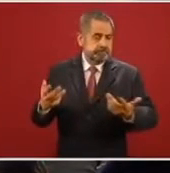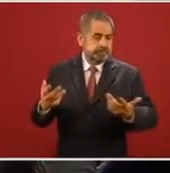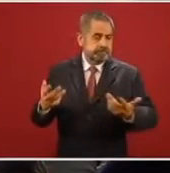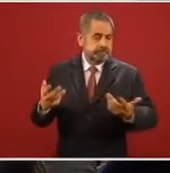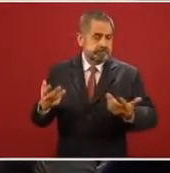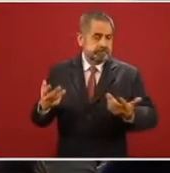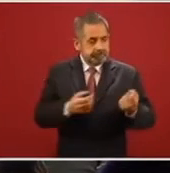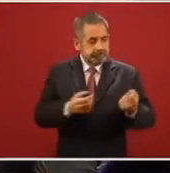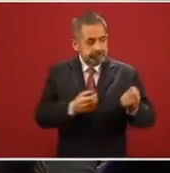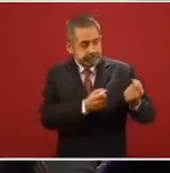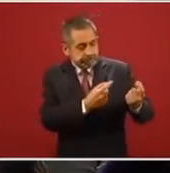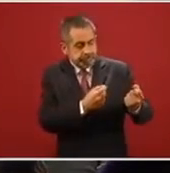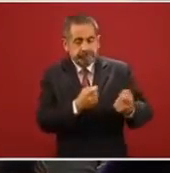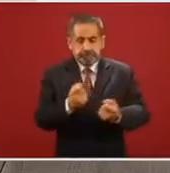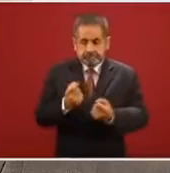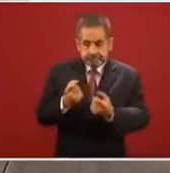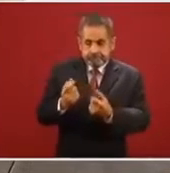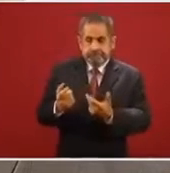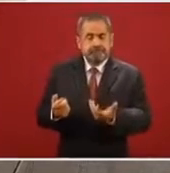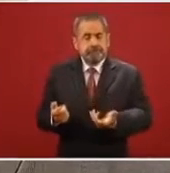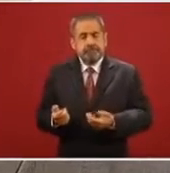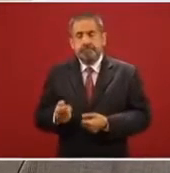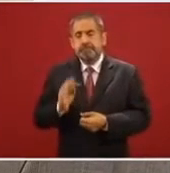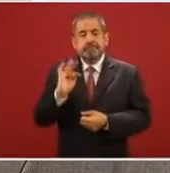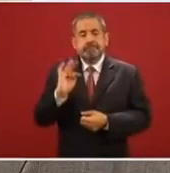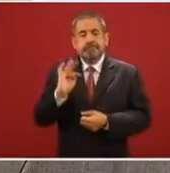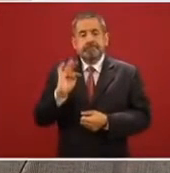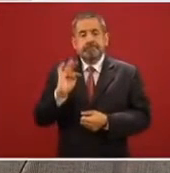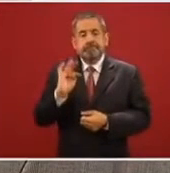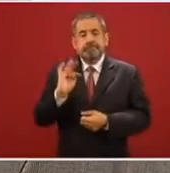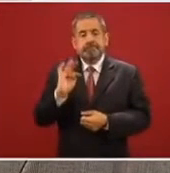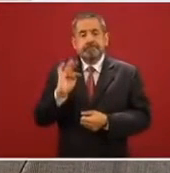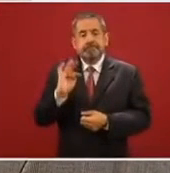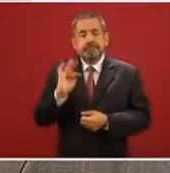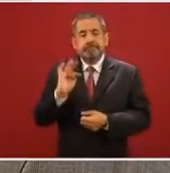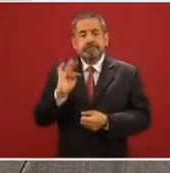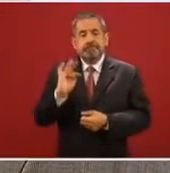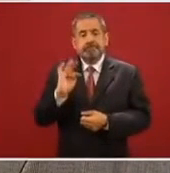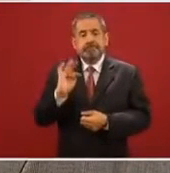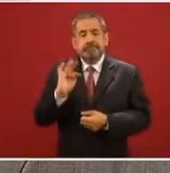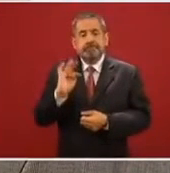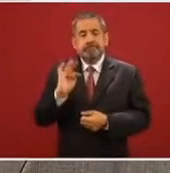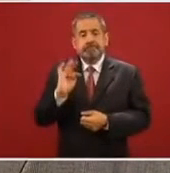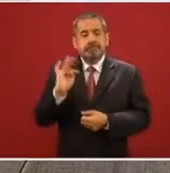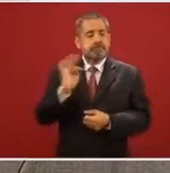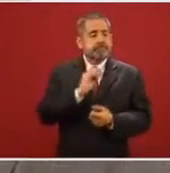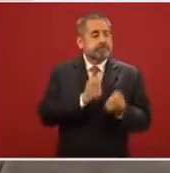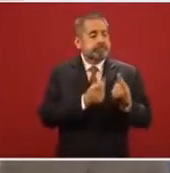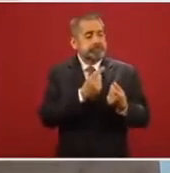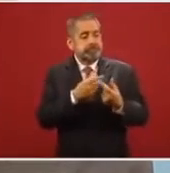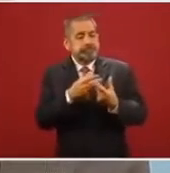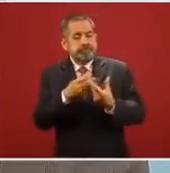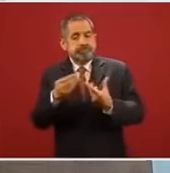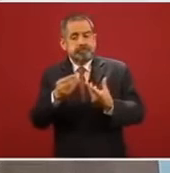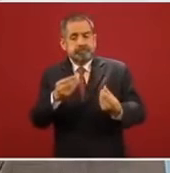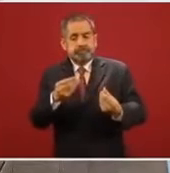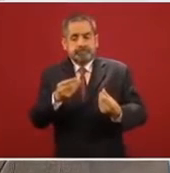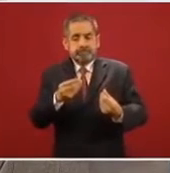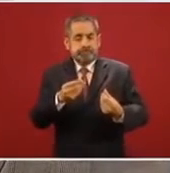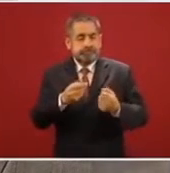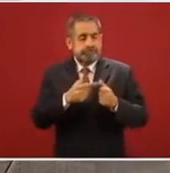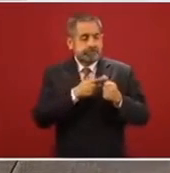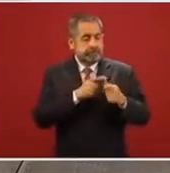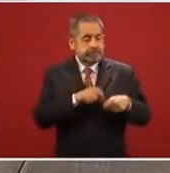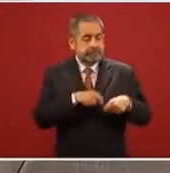of cases que pueden llegar a transmitir that are able to transmit hasta la primera